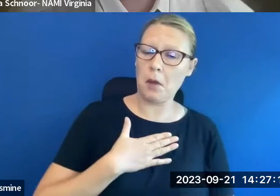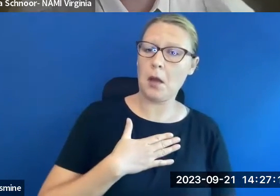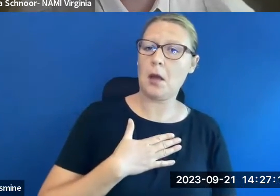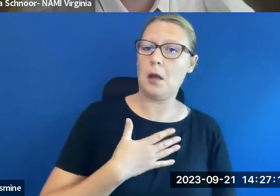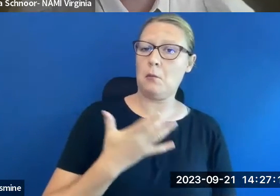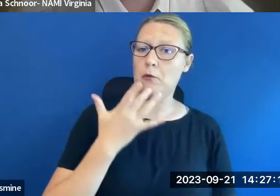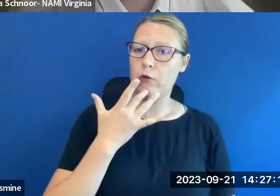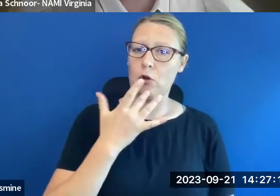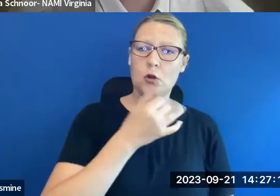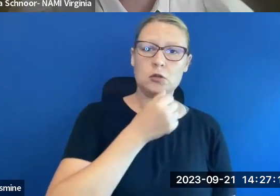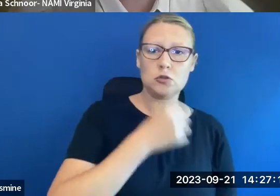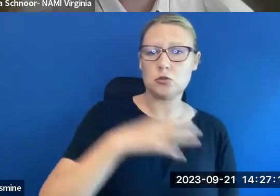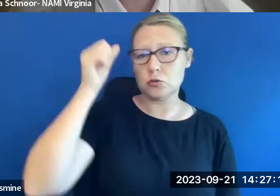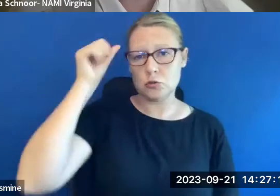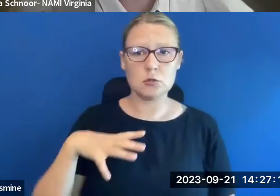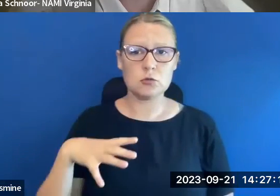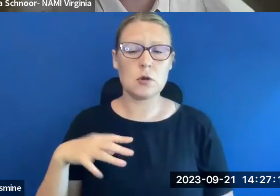identity.